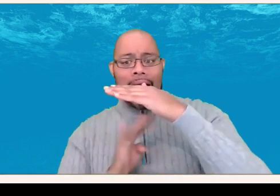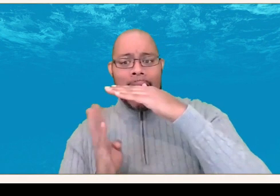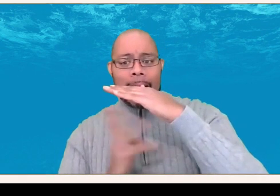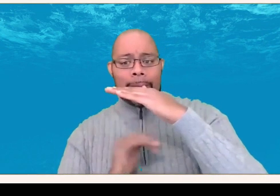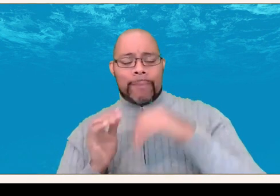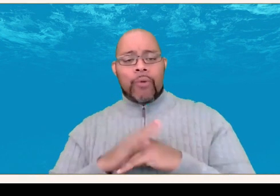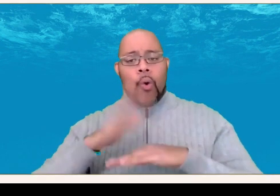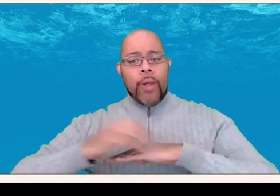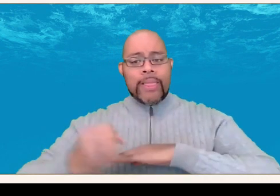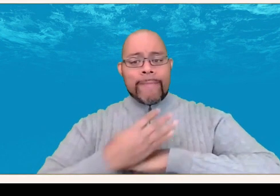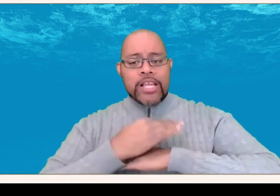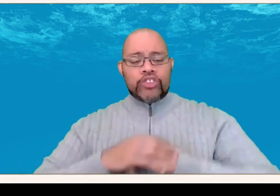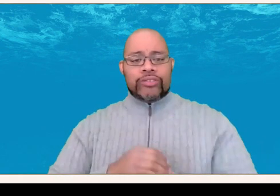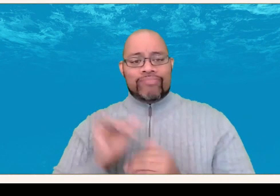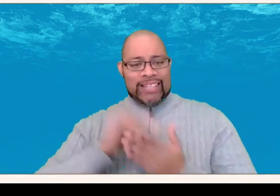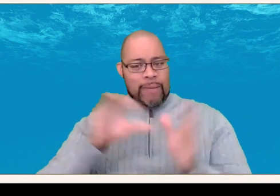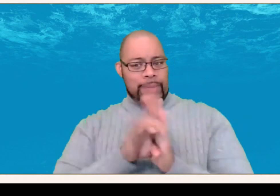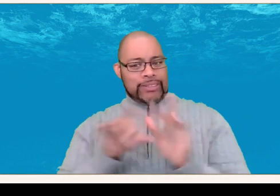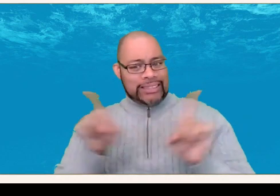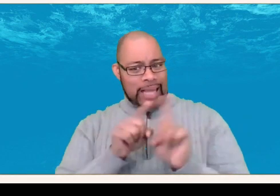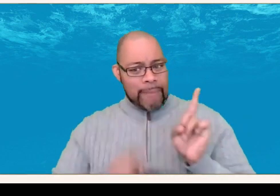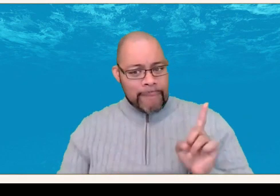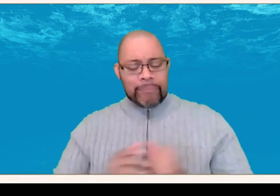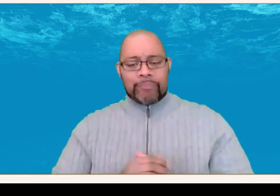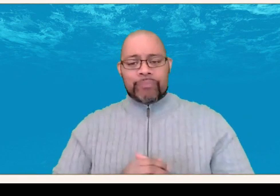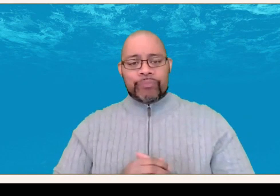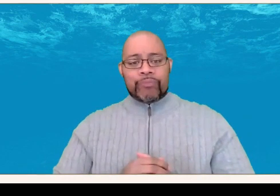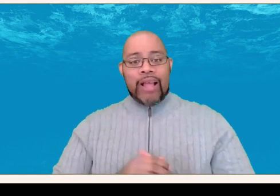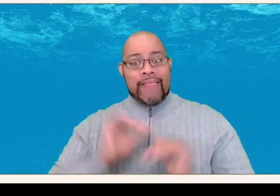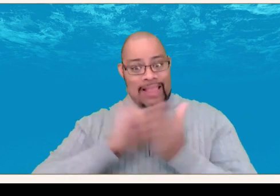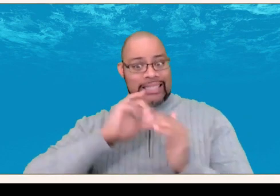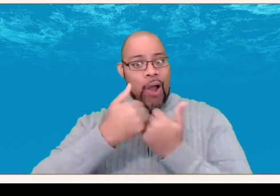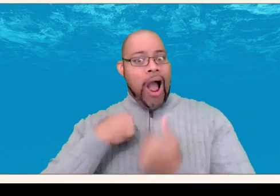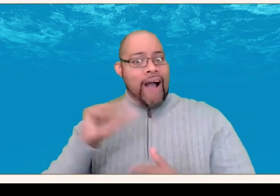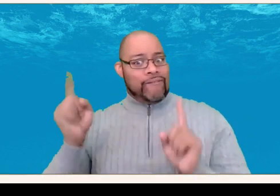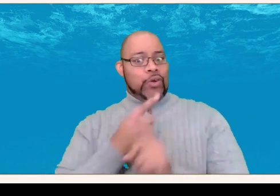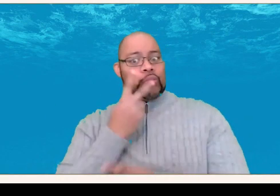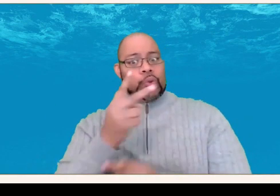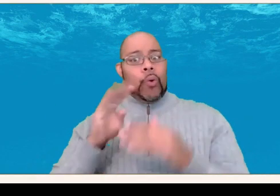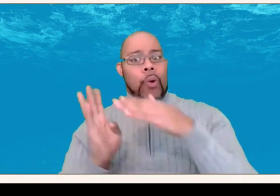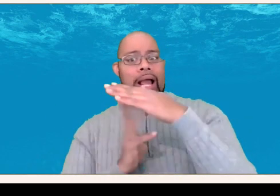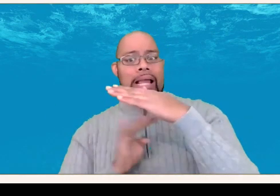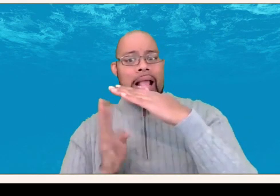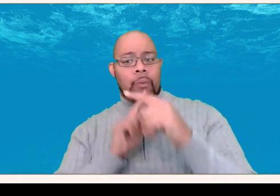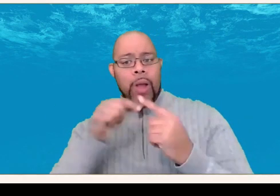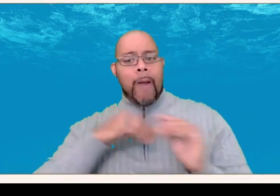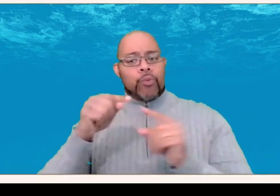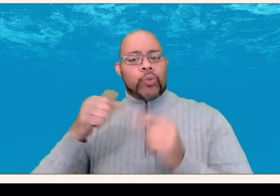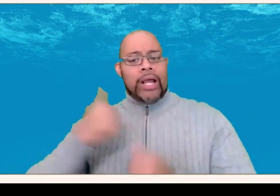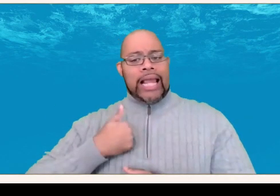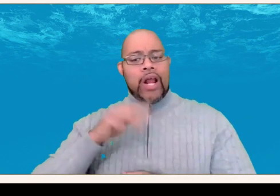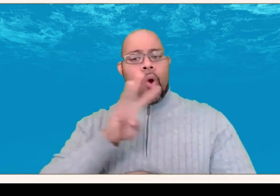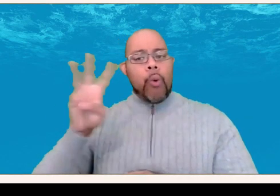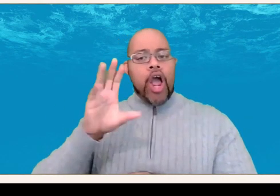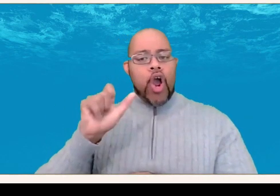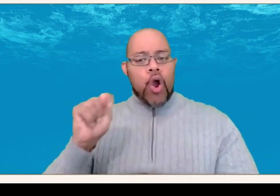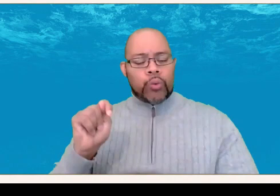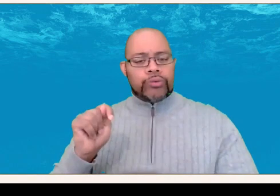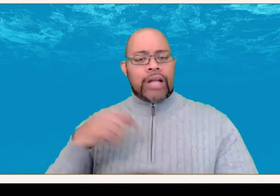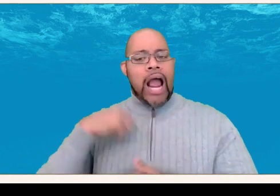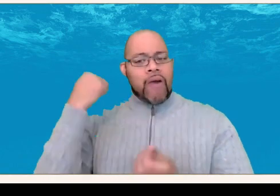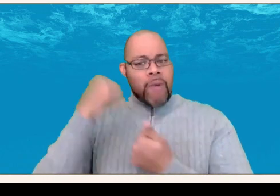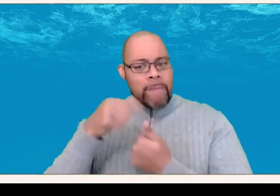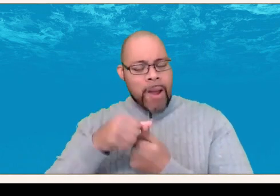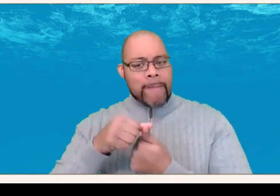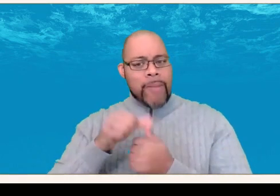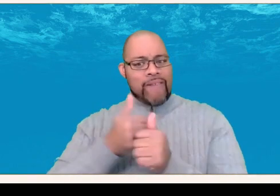kelp stranded on the beach, like in this photo, which is how I encountered kelp first when I moved to Canada's west coast. I